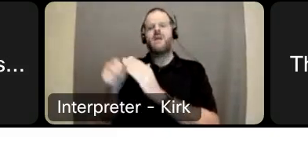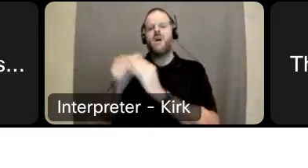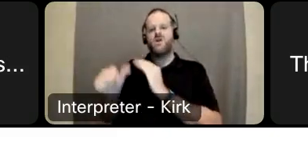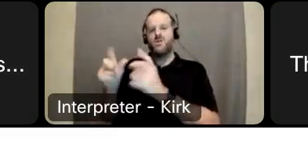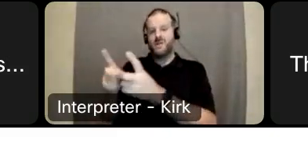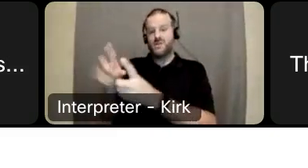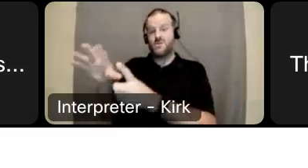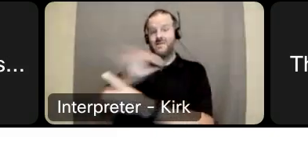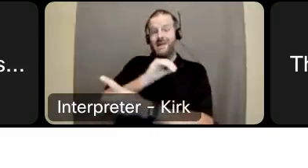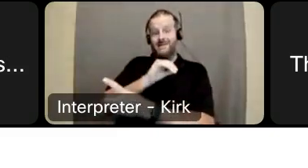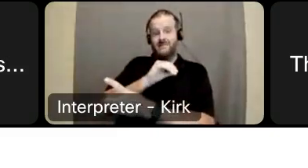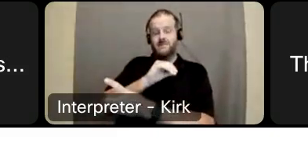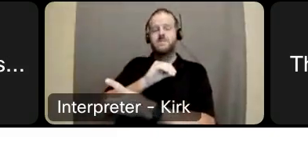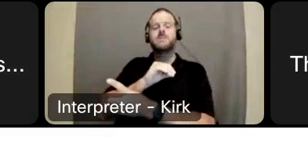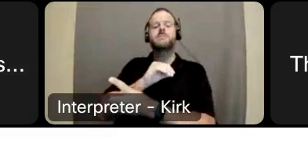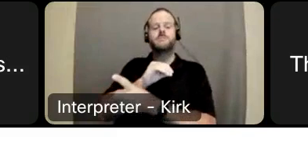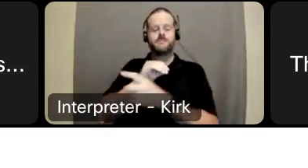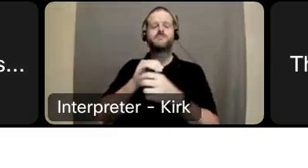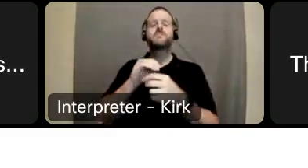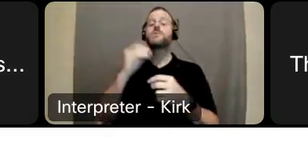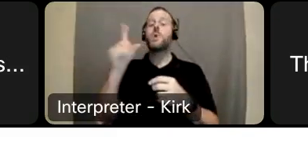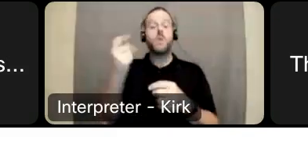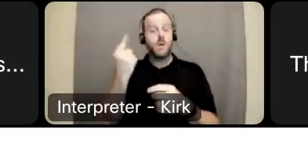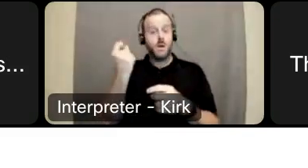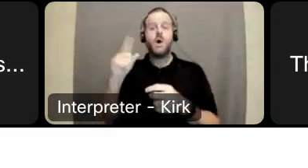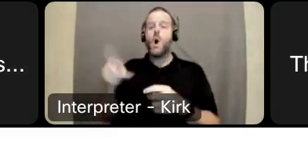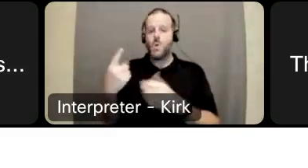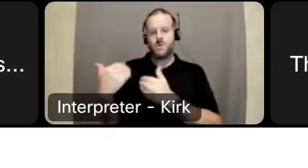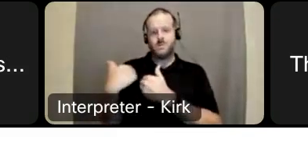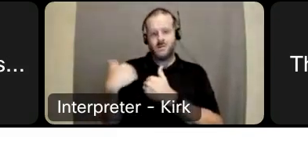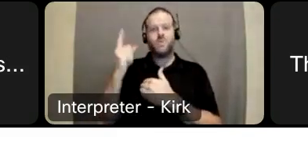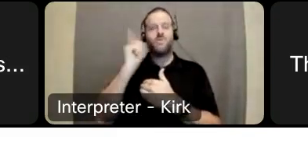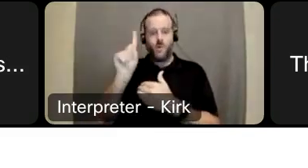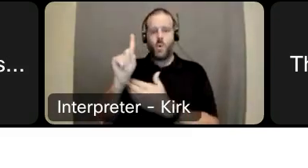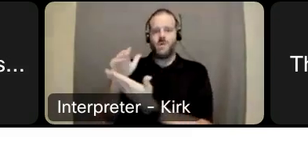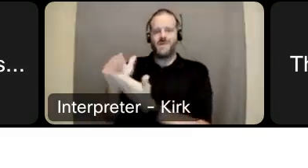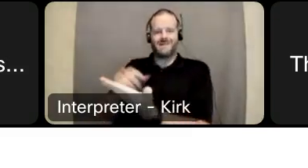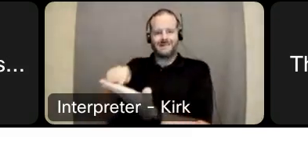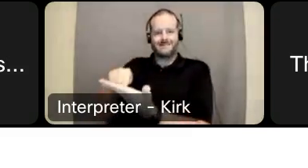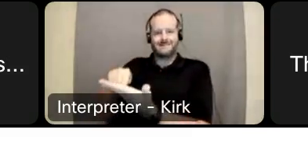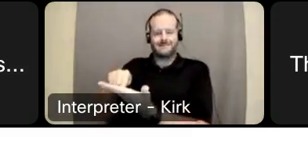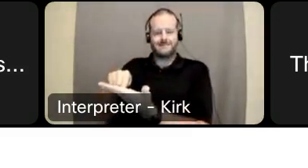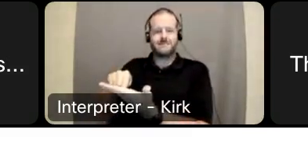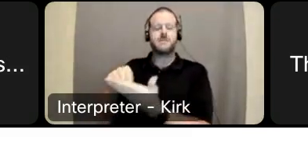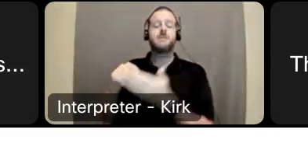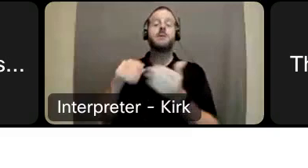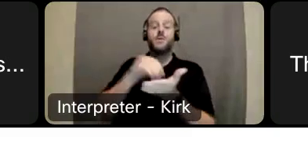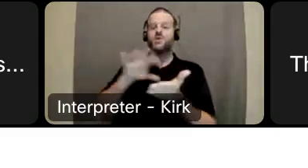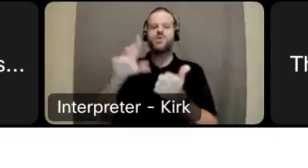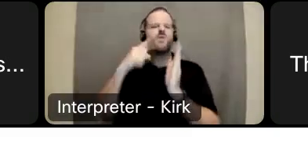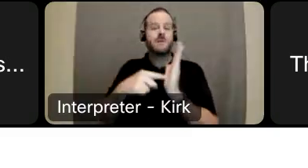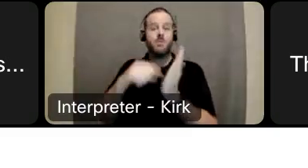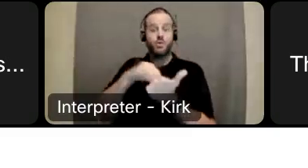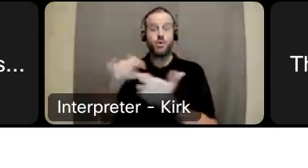that reason, you're only responsible for completing those assigned from the list. So in that example where the student potentially moved from one